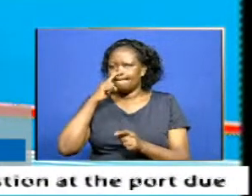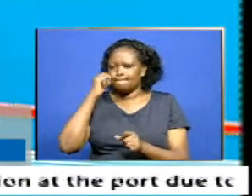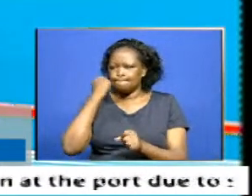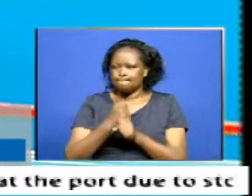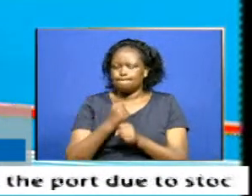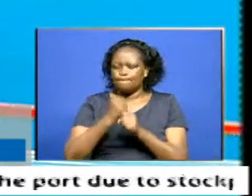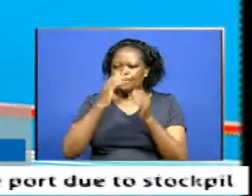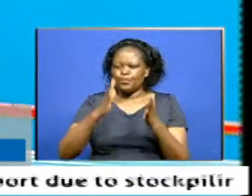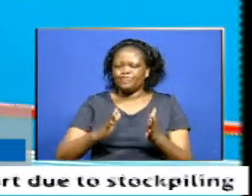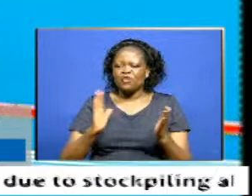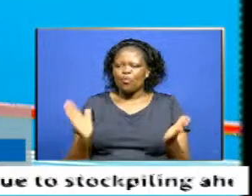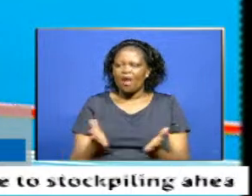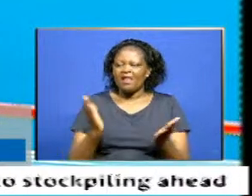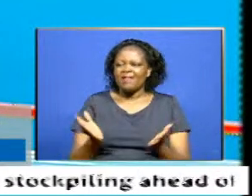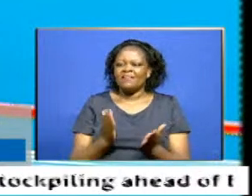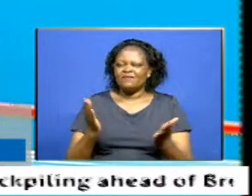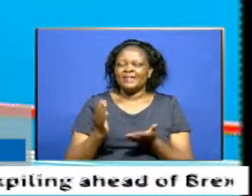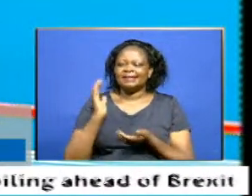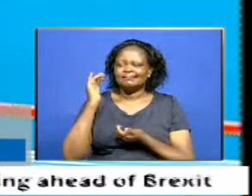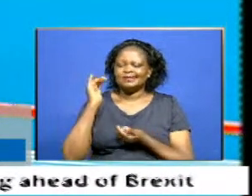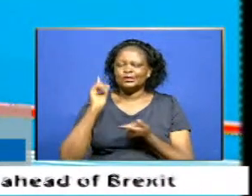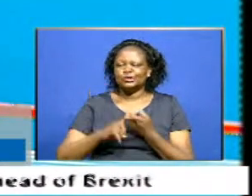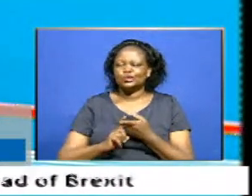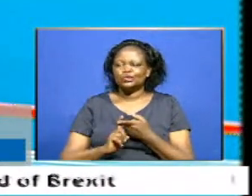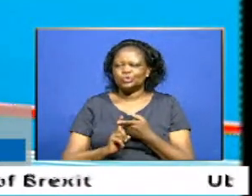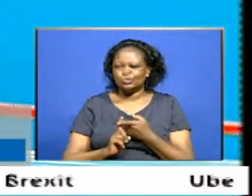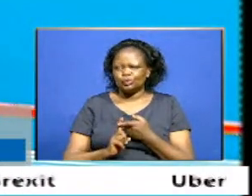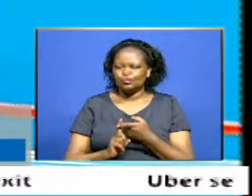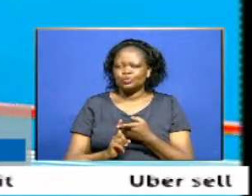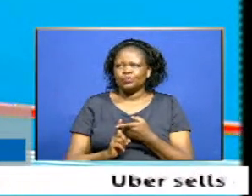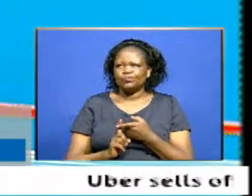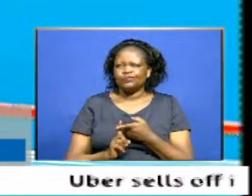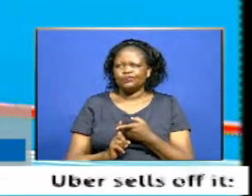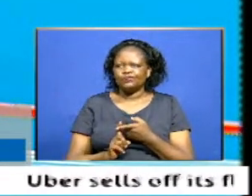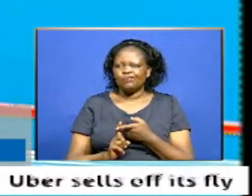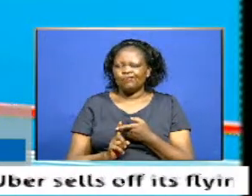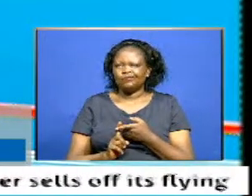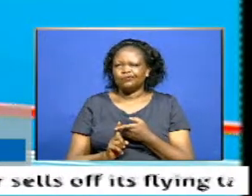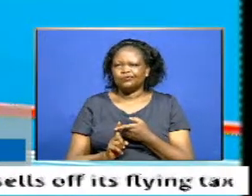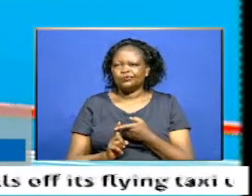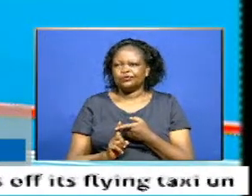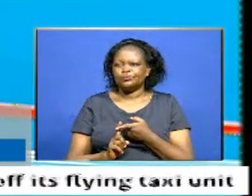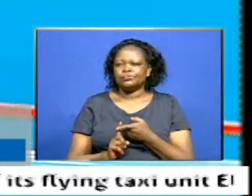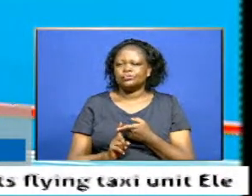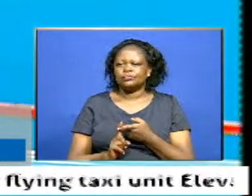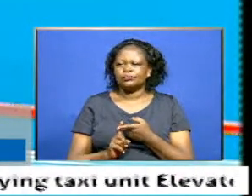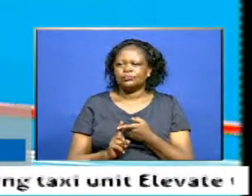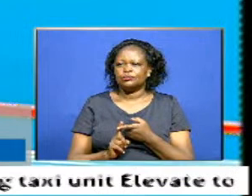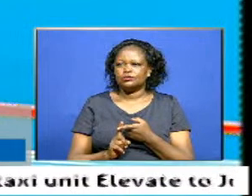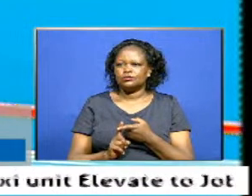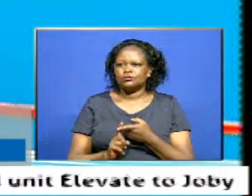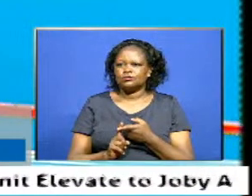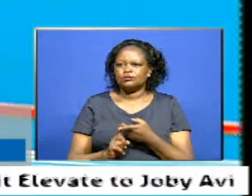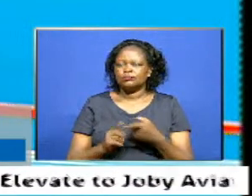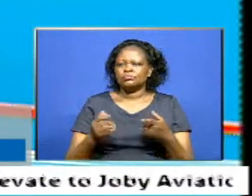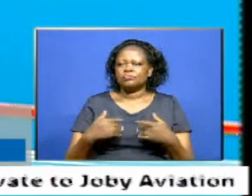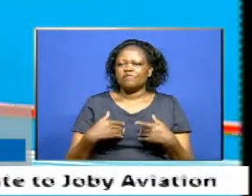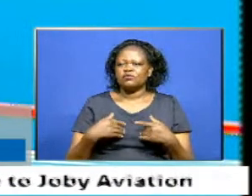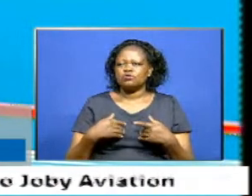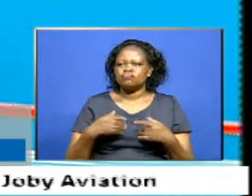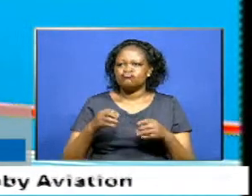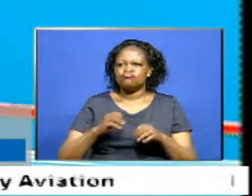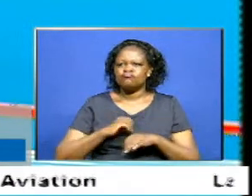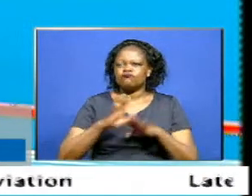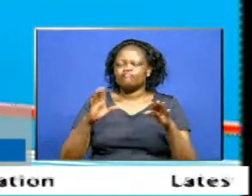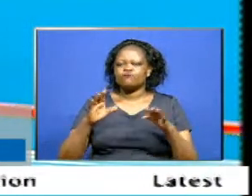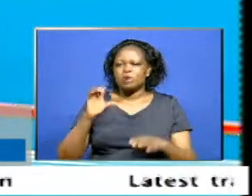welfare, they're expected to, or currently actually, they are having that briefing at Sarova